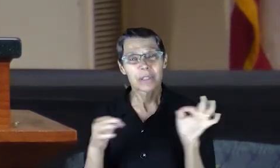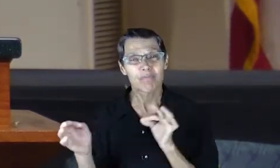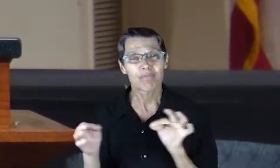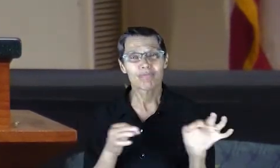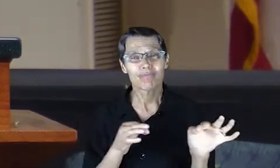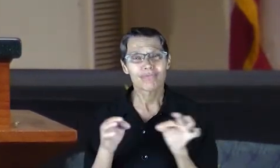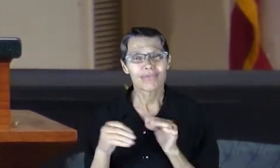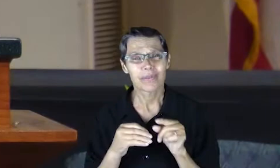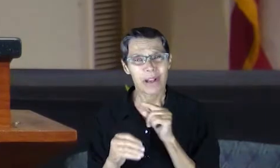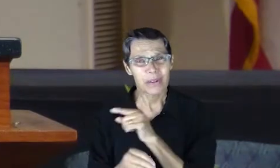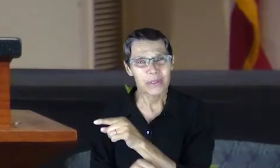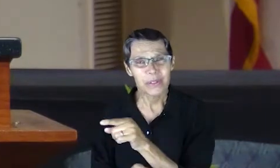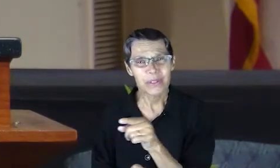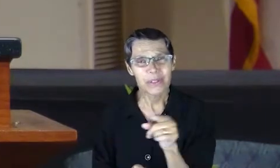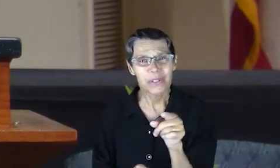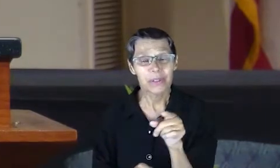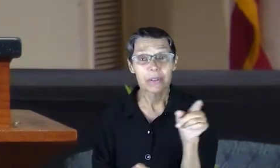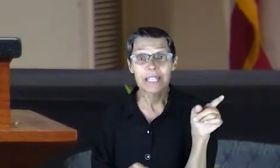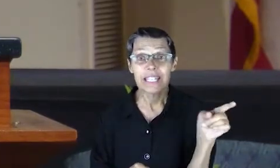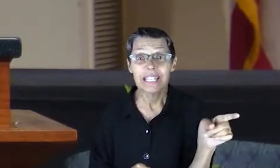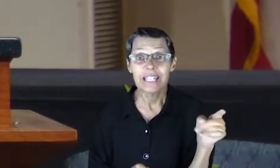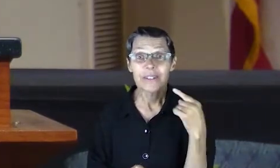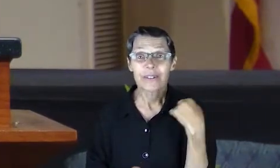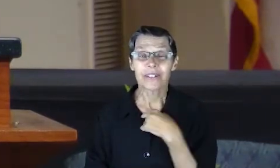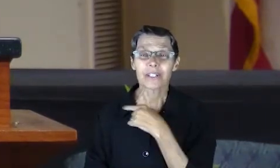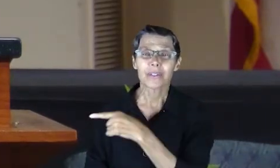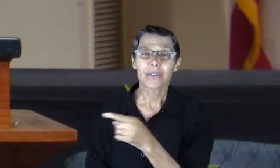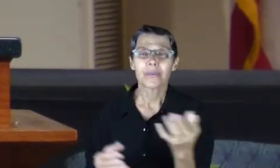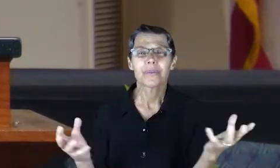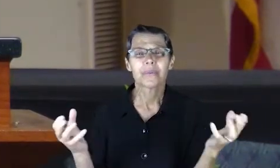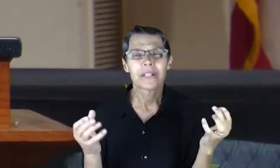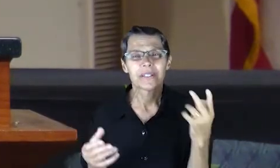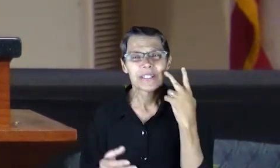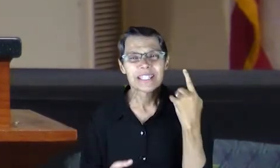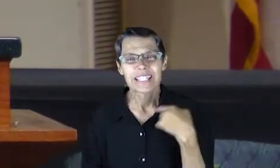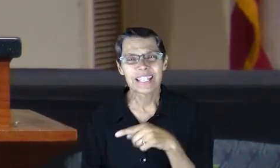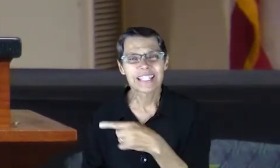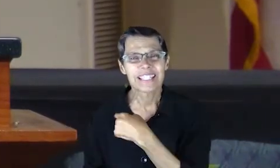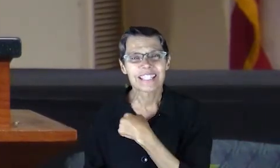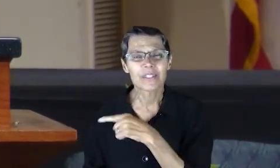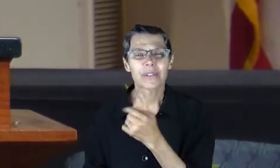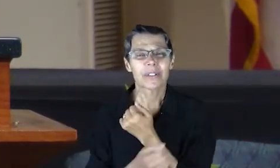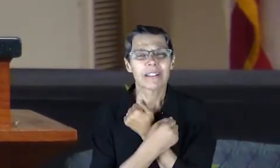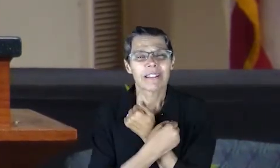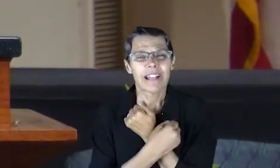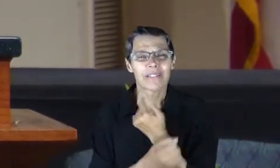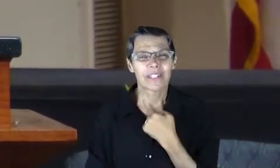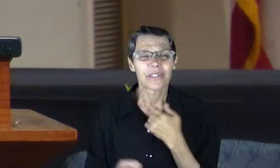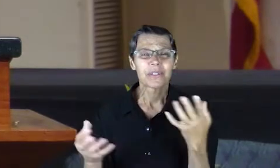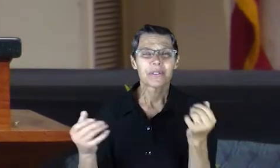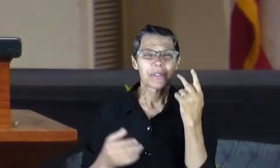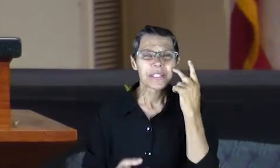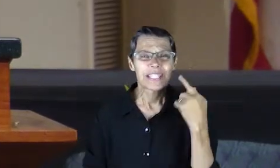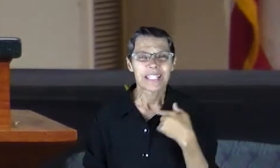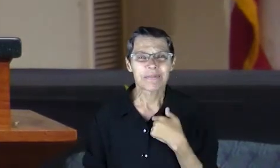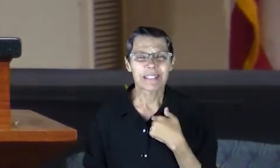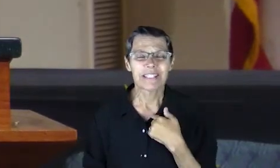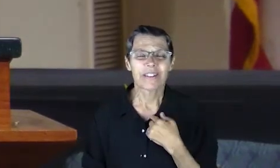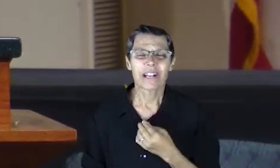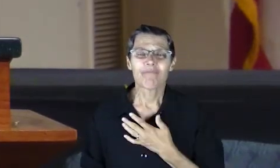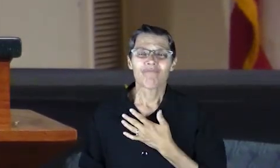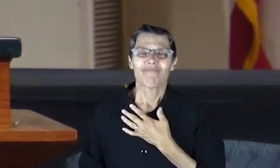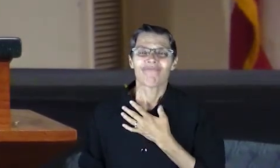consoled about you, as he told us of your longing, your mourning, your zeal for me, so that